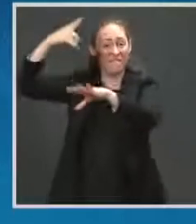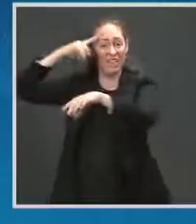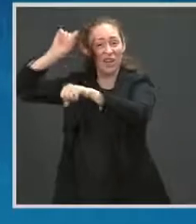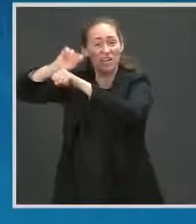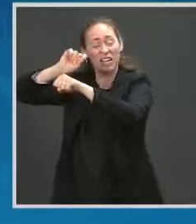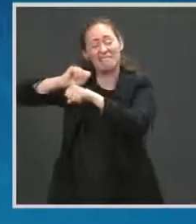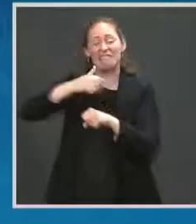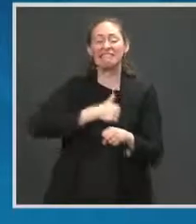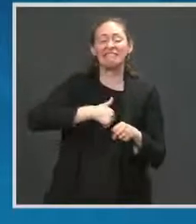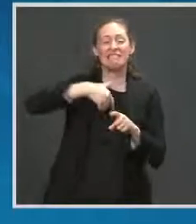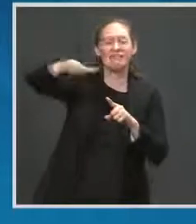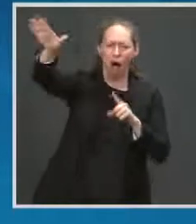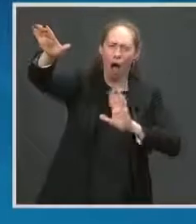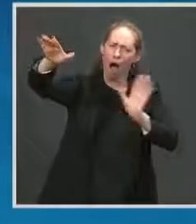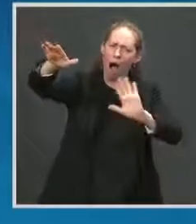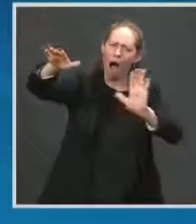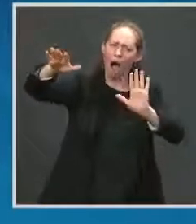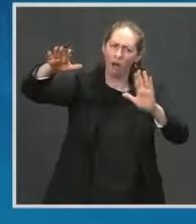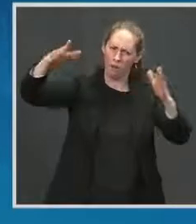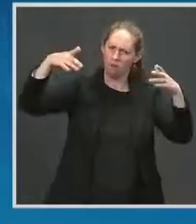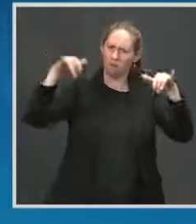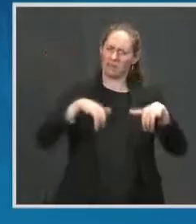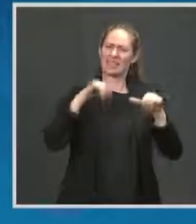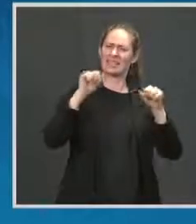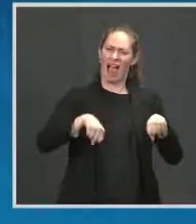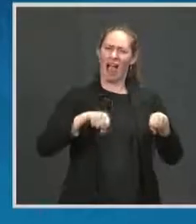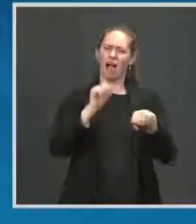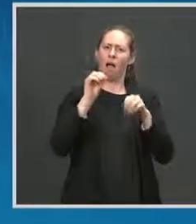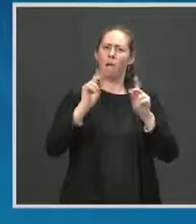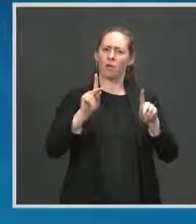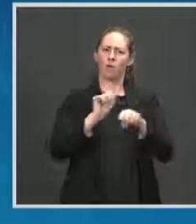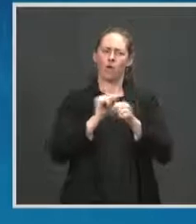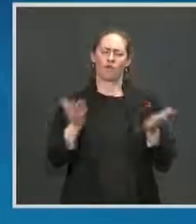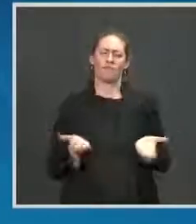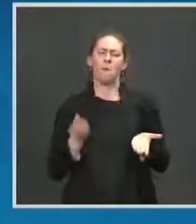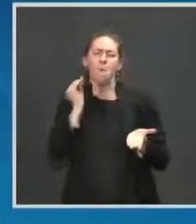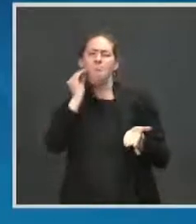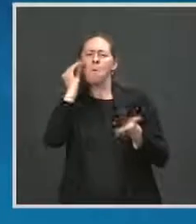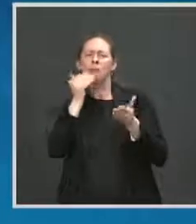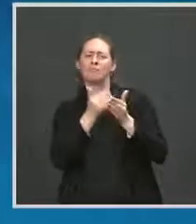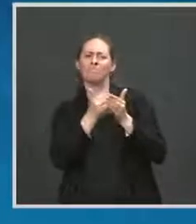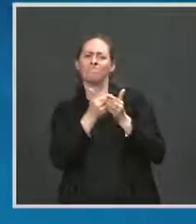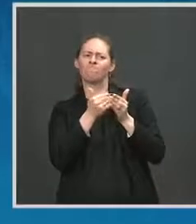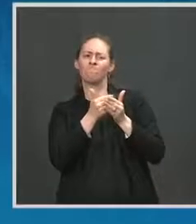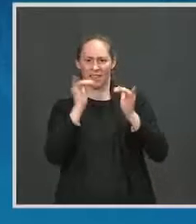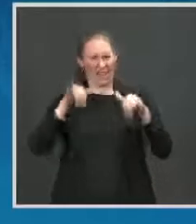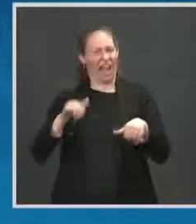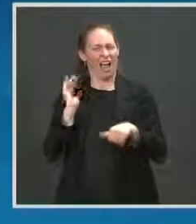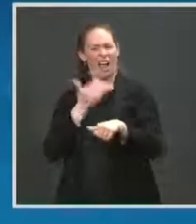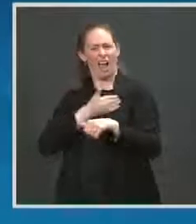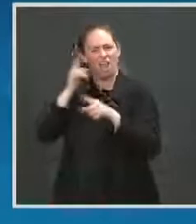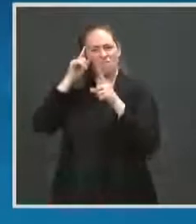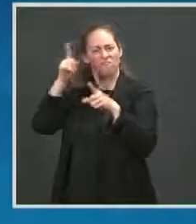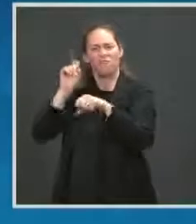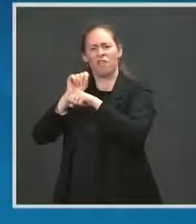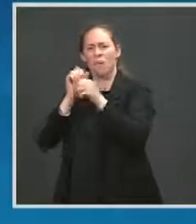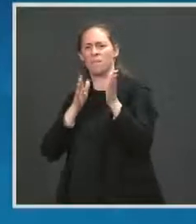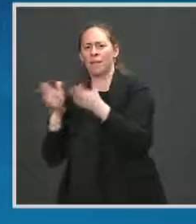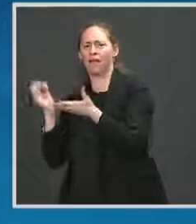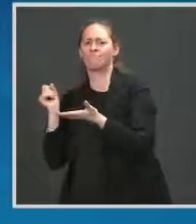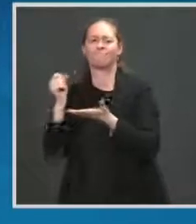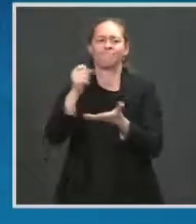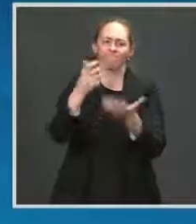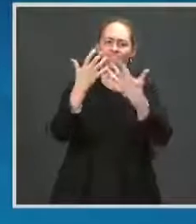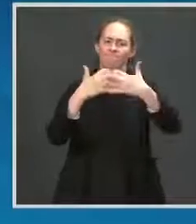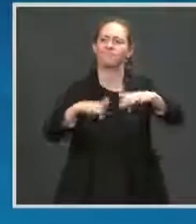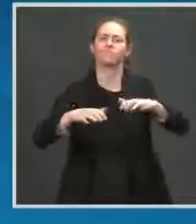bring opportunity closer to home. Through our American Jobs Plan, a pipe fitter in Chicago